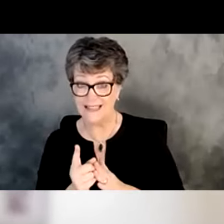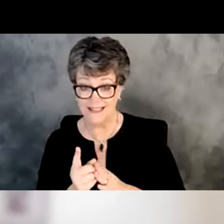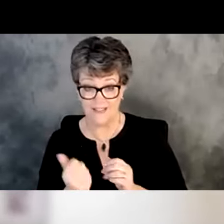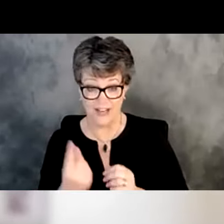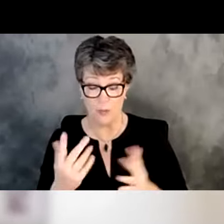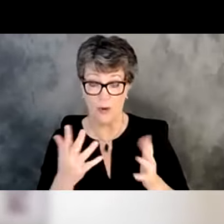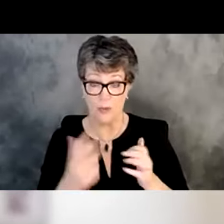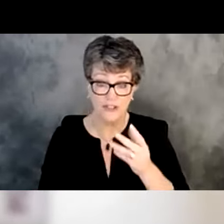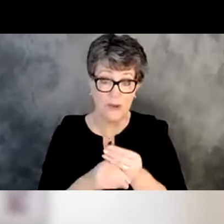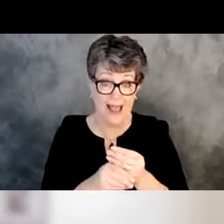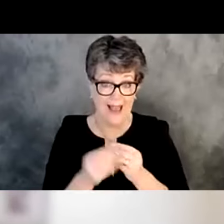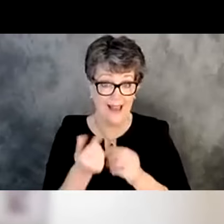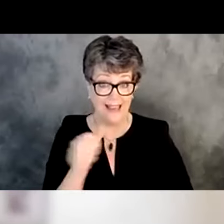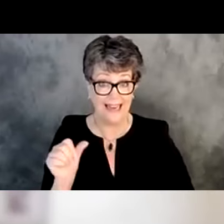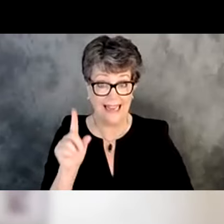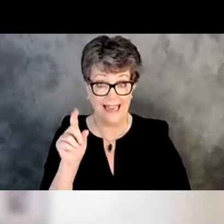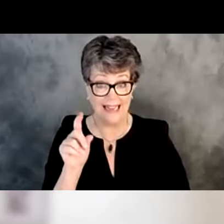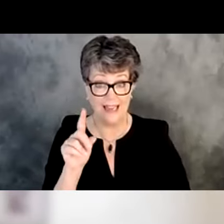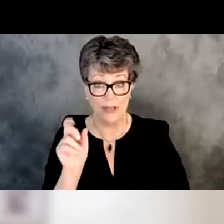to add any.